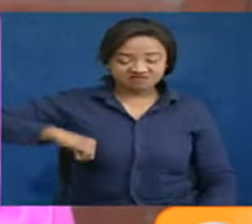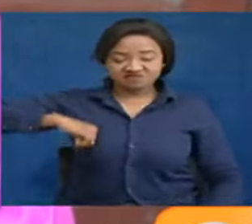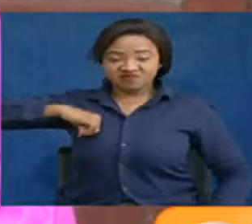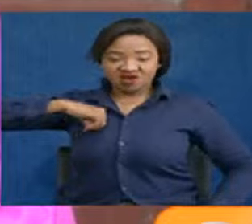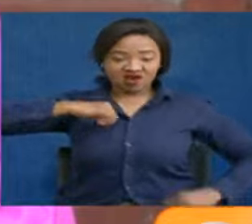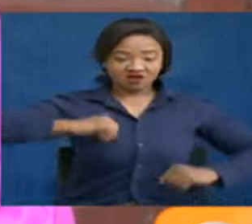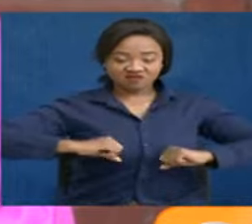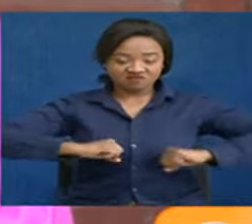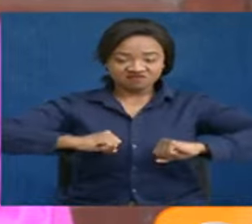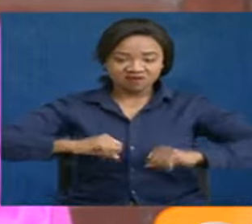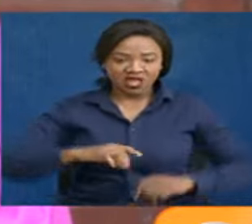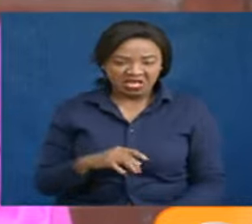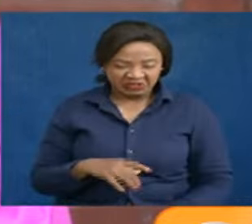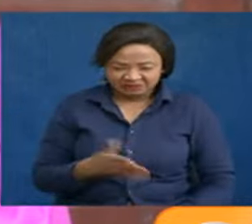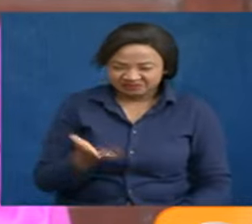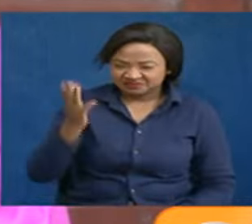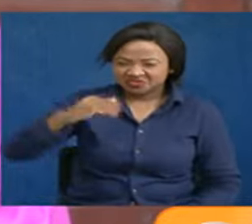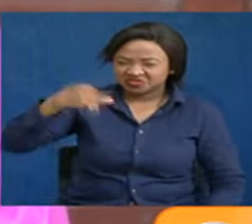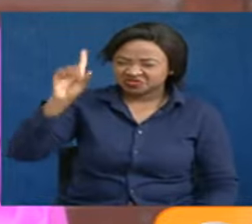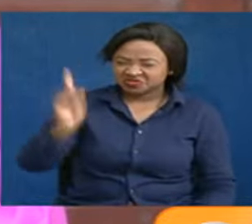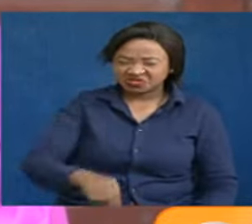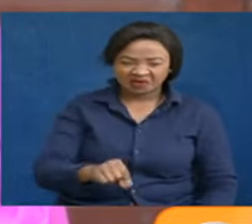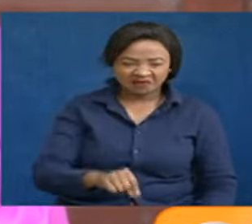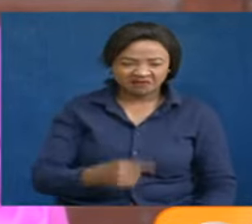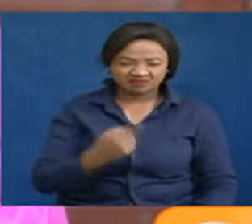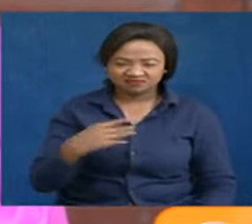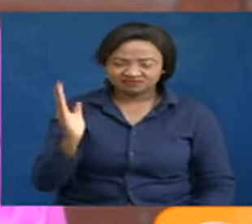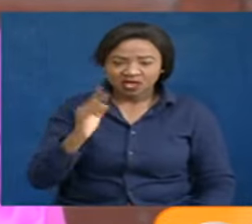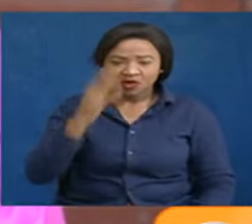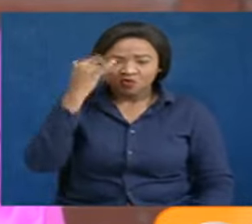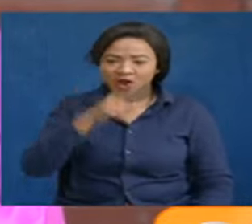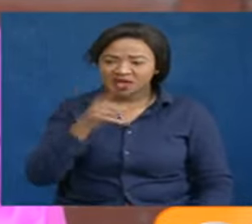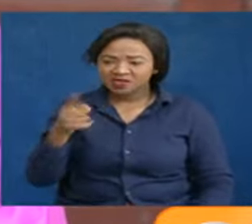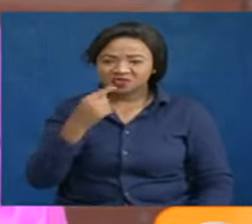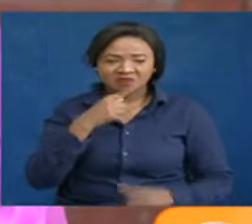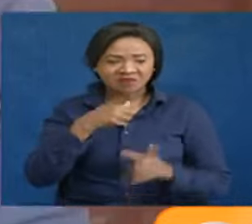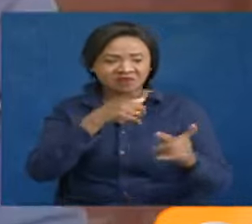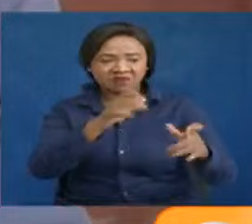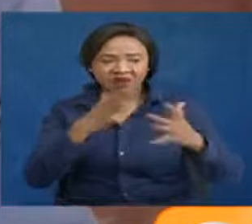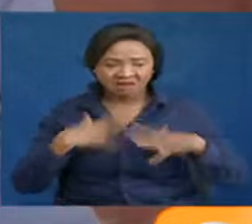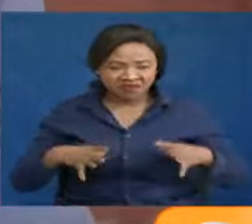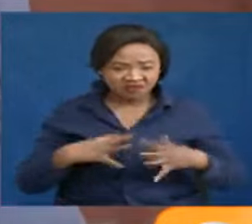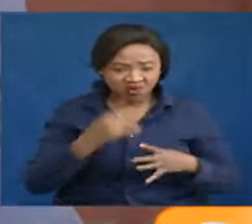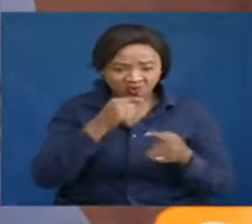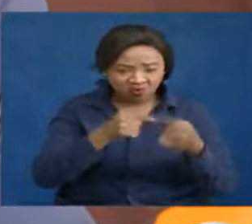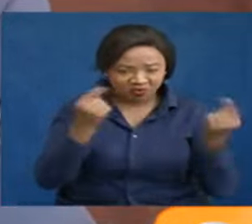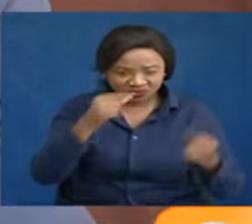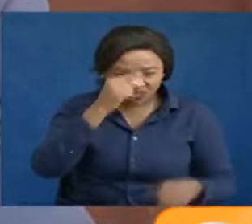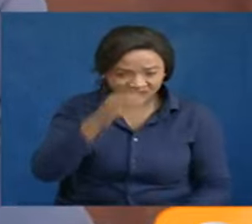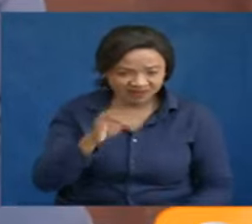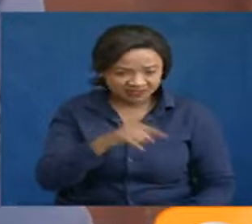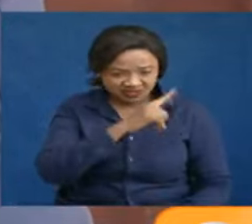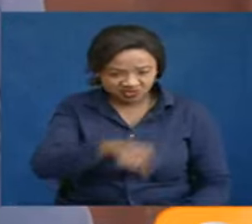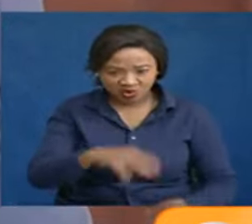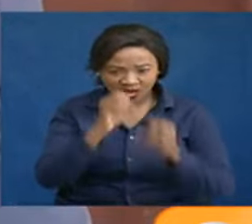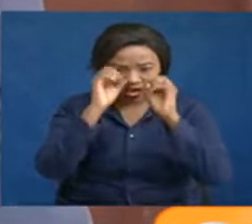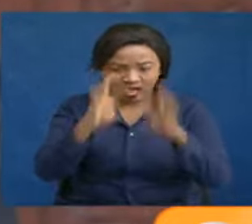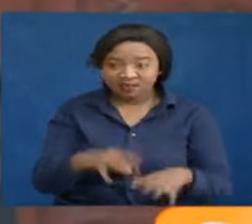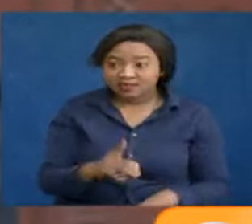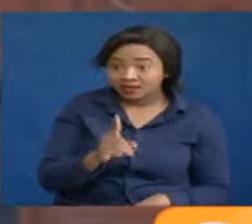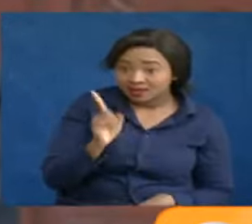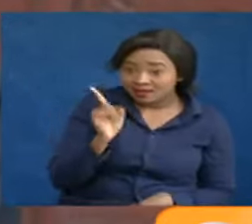boisterous utterances against the people she considers anti-government. The leaders did not have kind